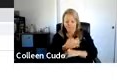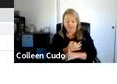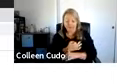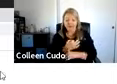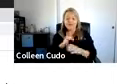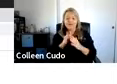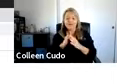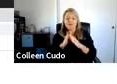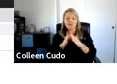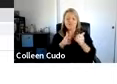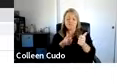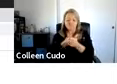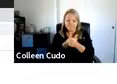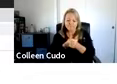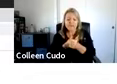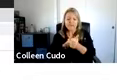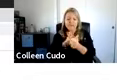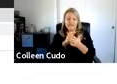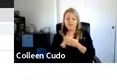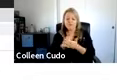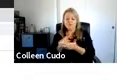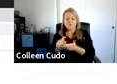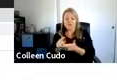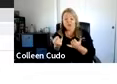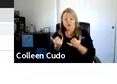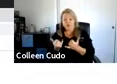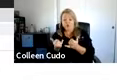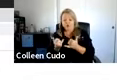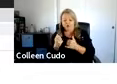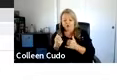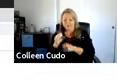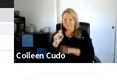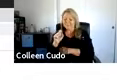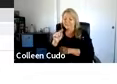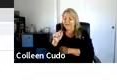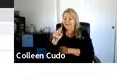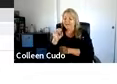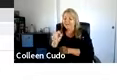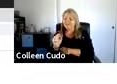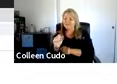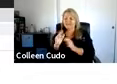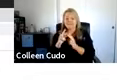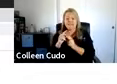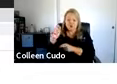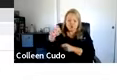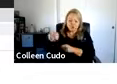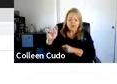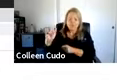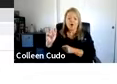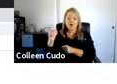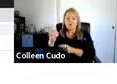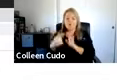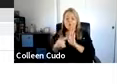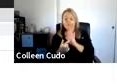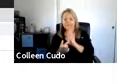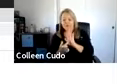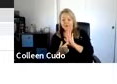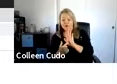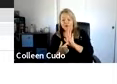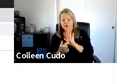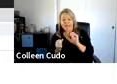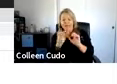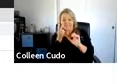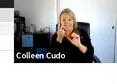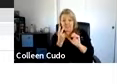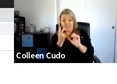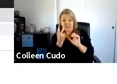then it also indicates the current status with either a check mark or some sort of indicator to help you see if we are